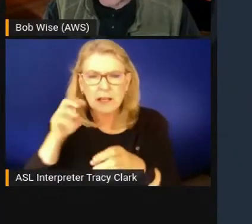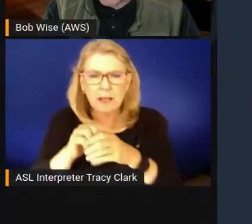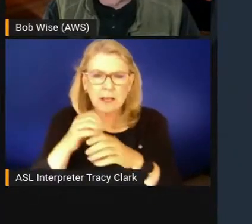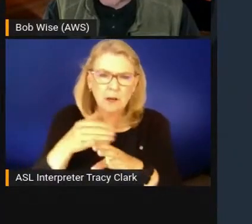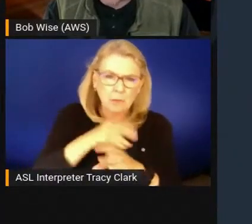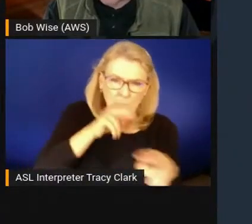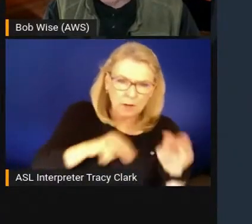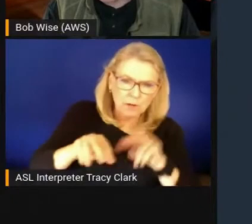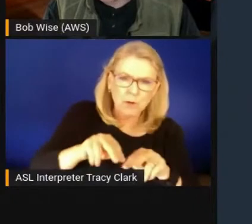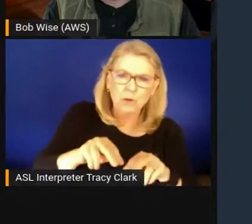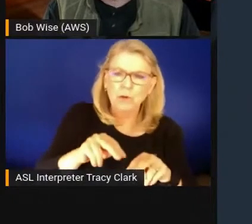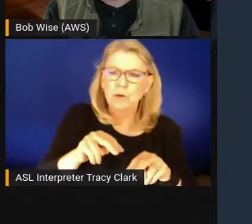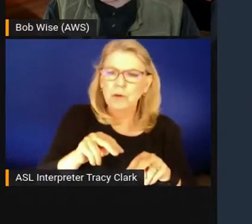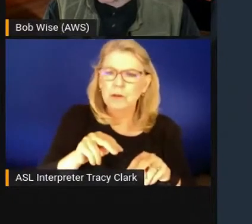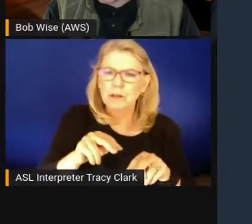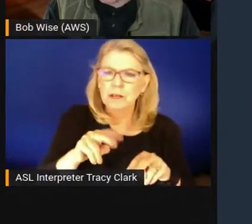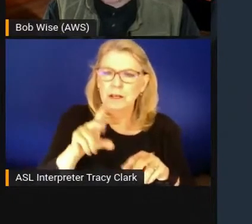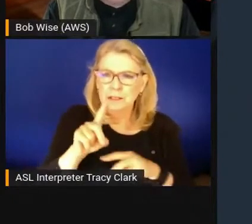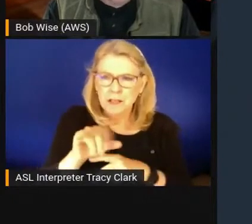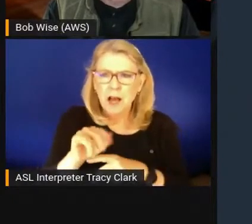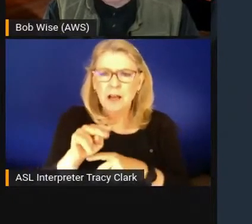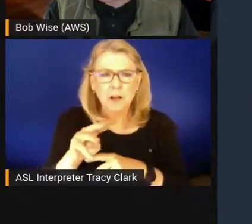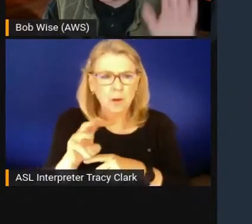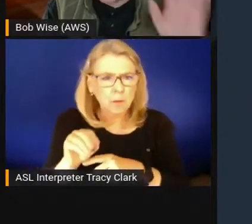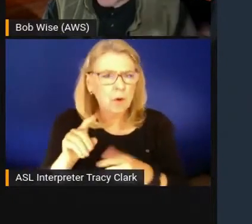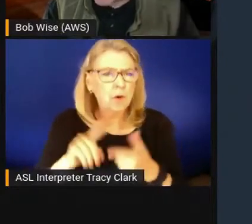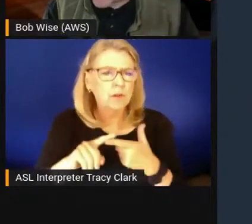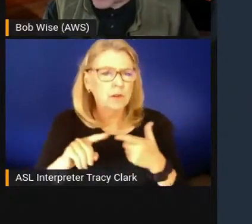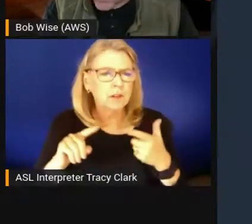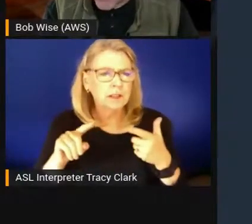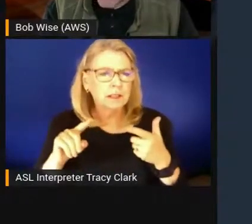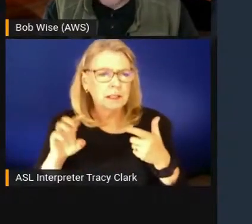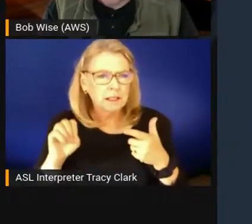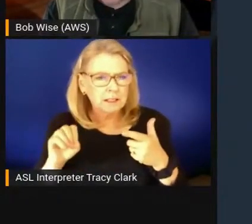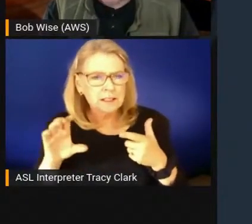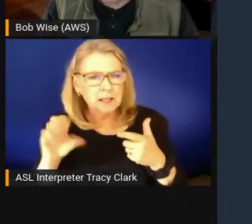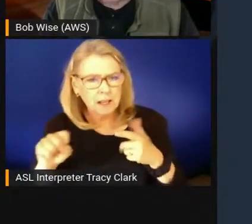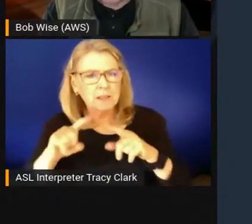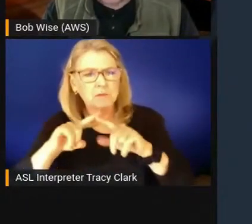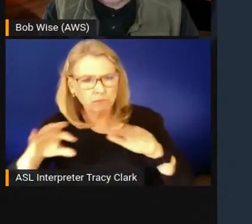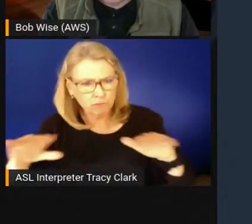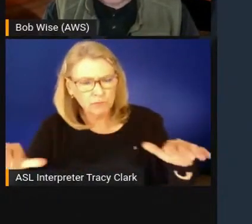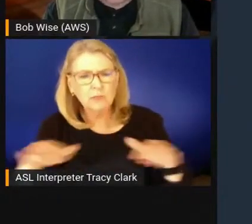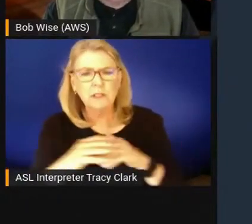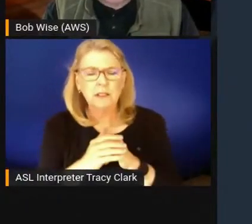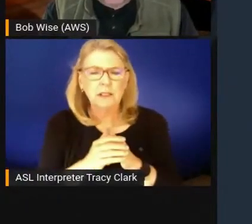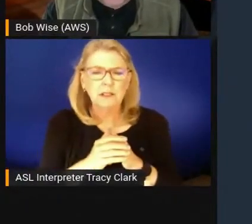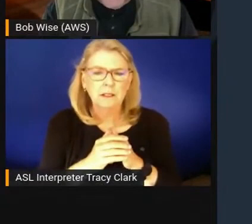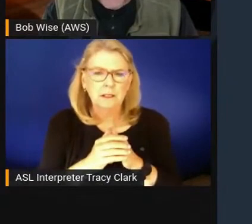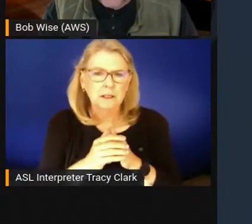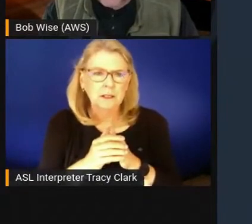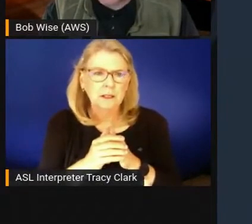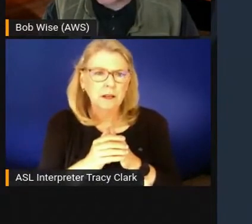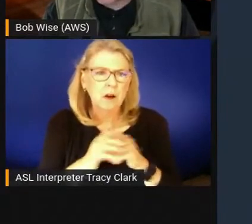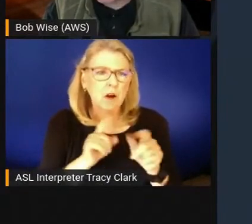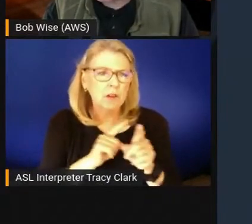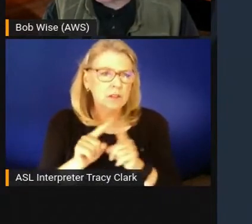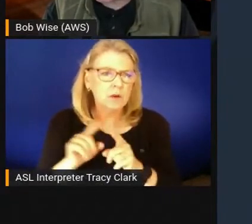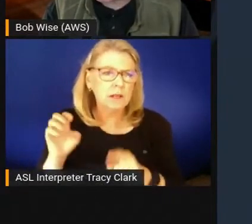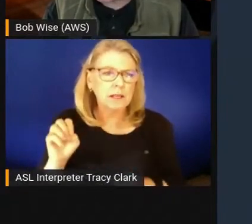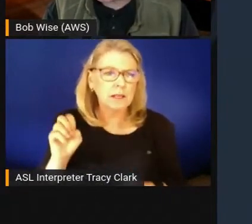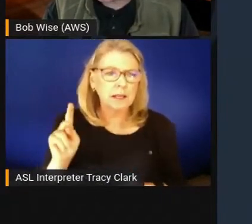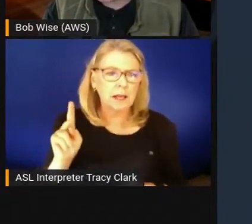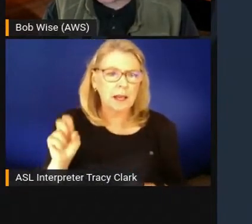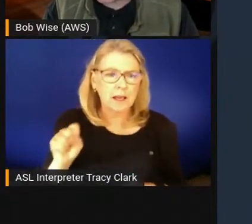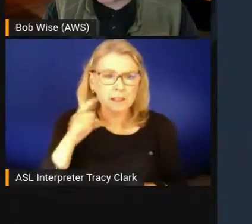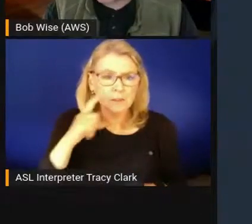ECR, SNS, API gateway, step functions, Lambda, more. Also EKS for those who